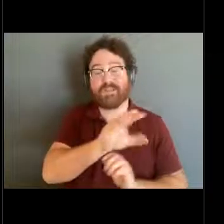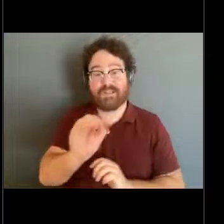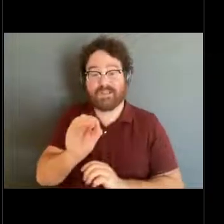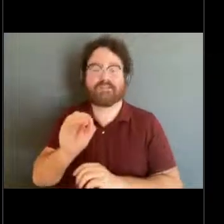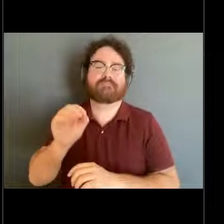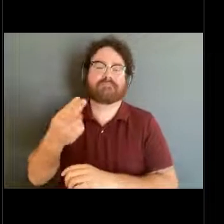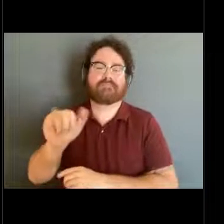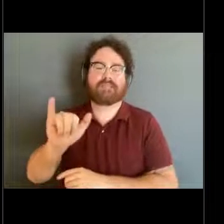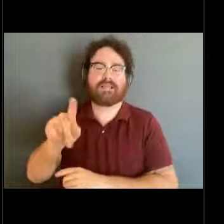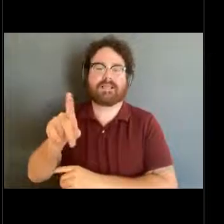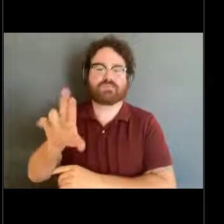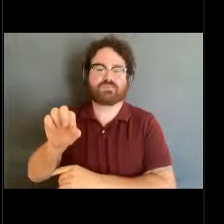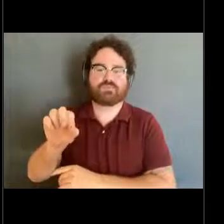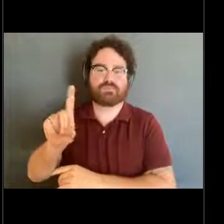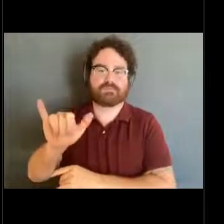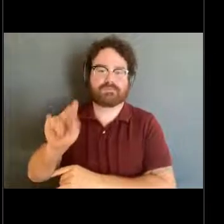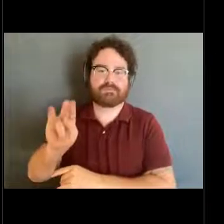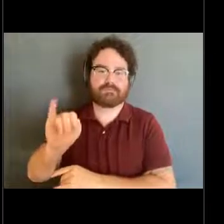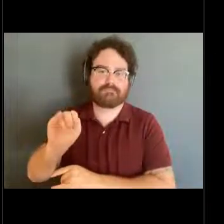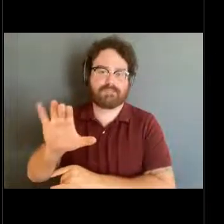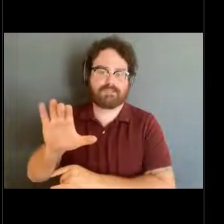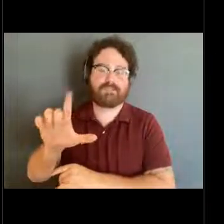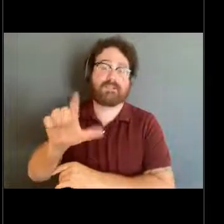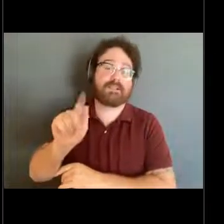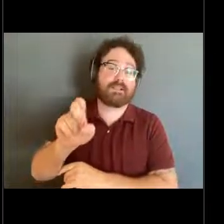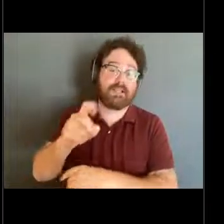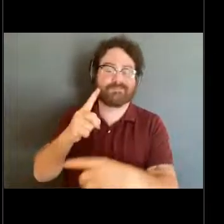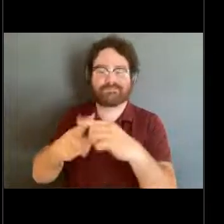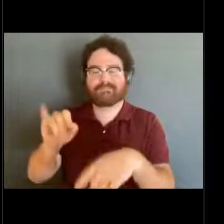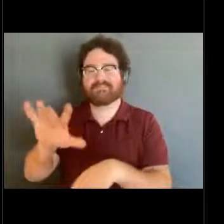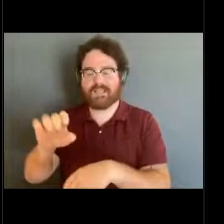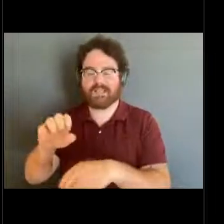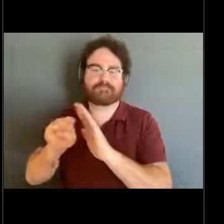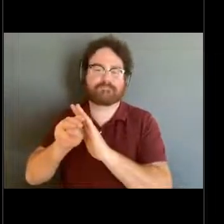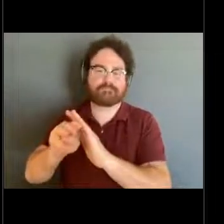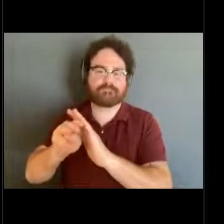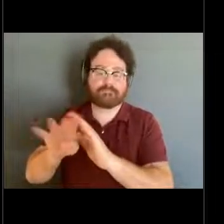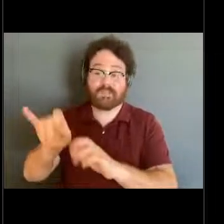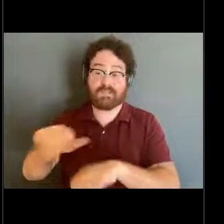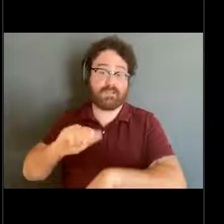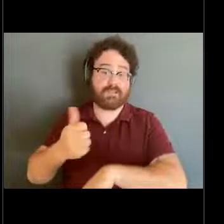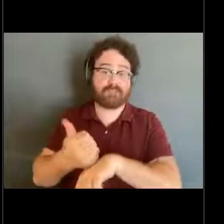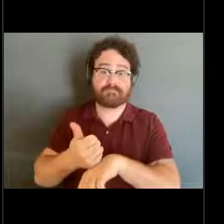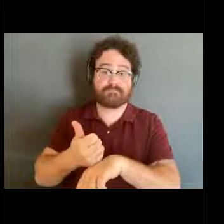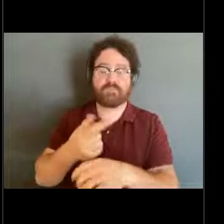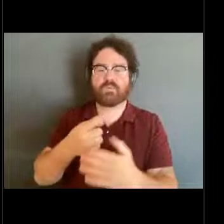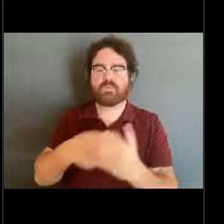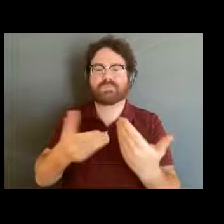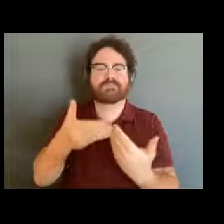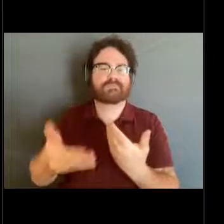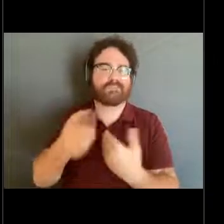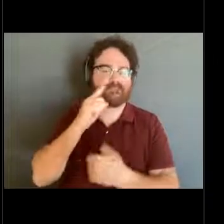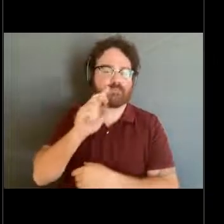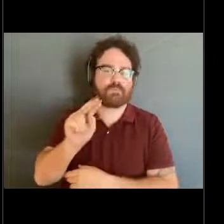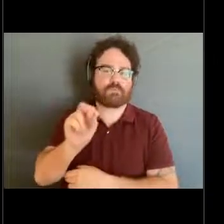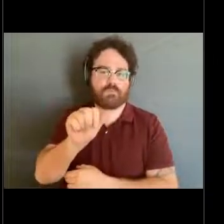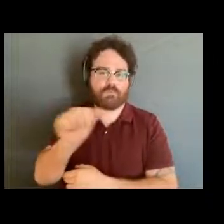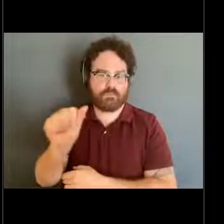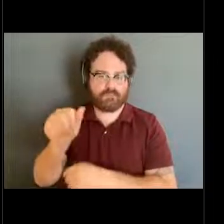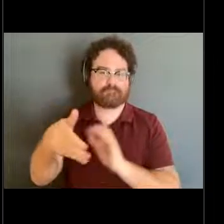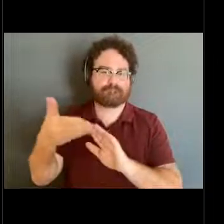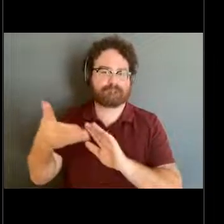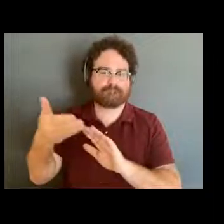models, and has set the stage for implementation into NOAA operations. This